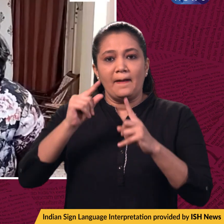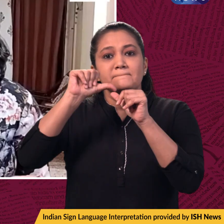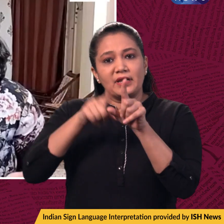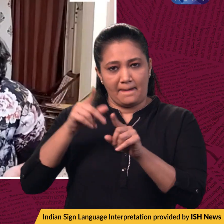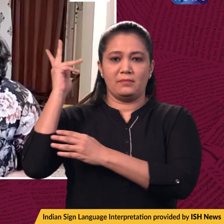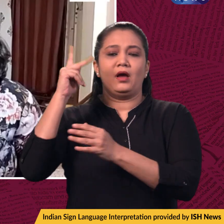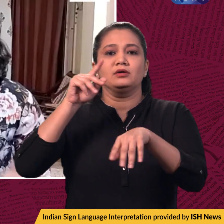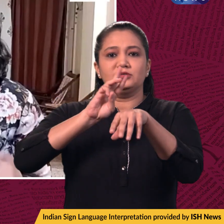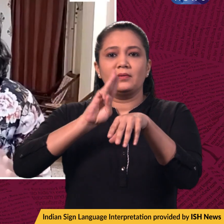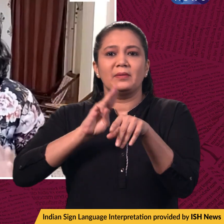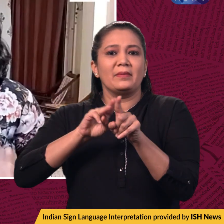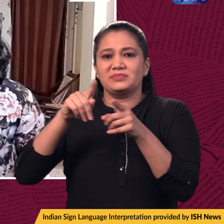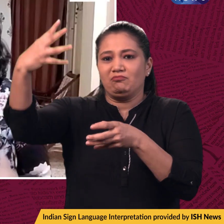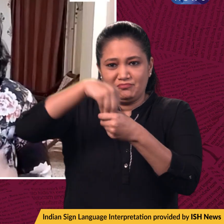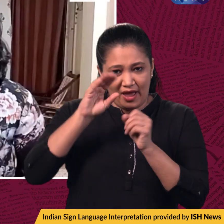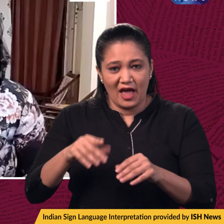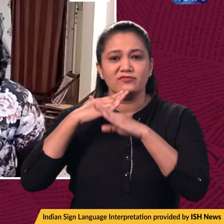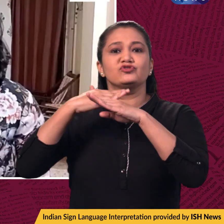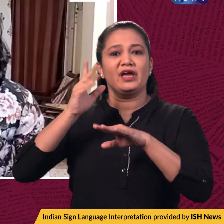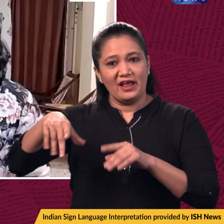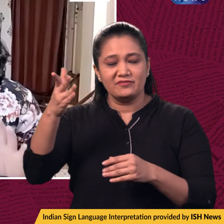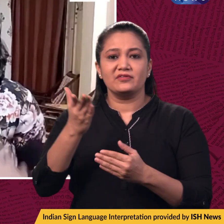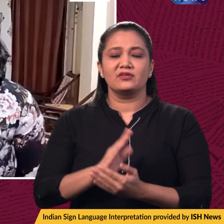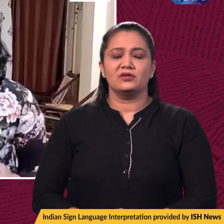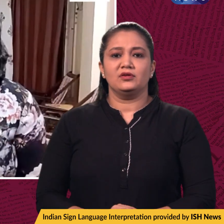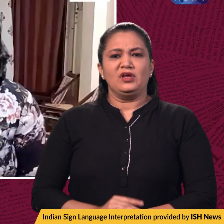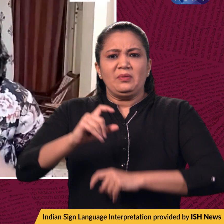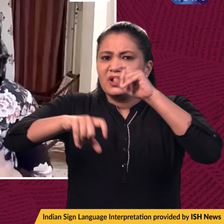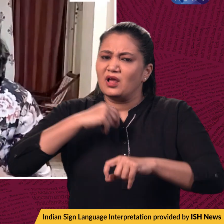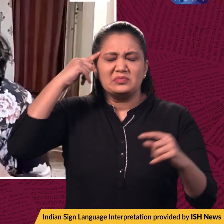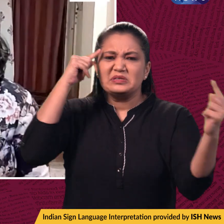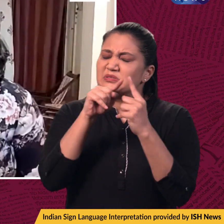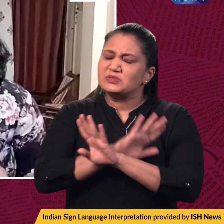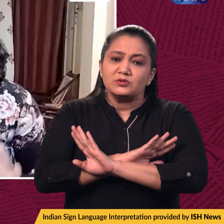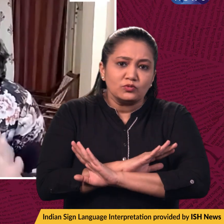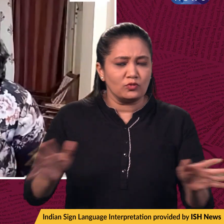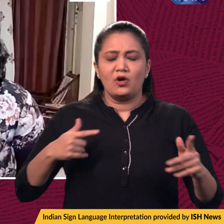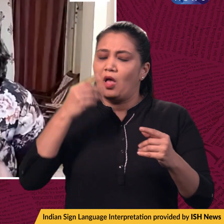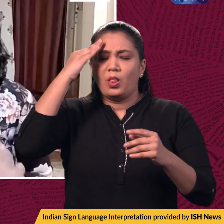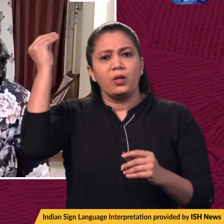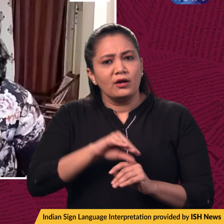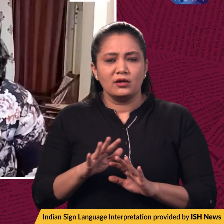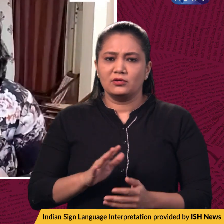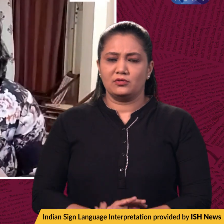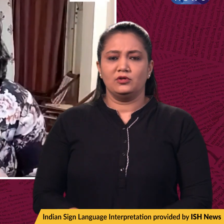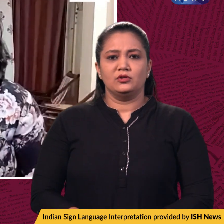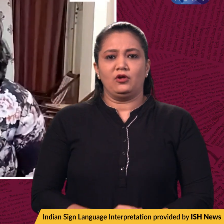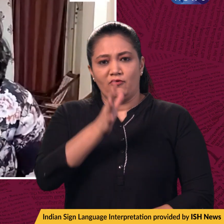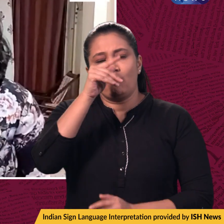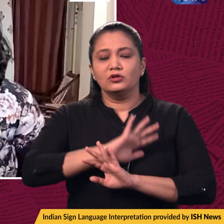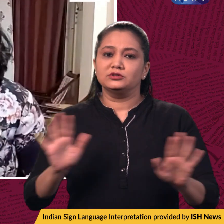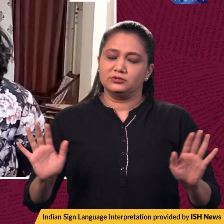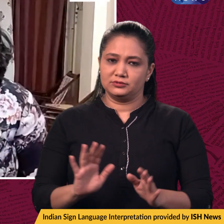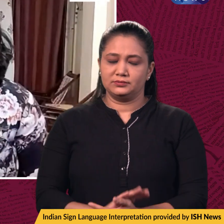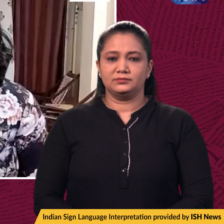the Paytm Payments Bank. And this was the allegation which the company has denied and has said it is